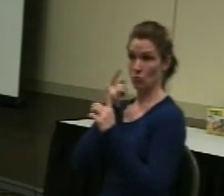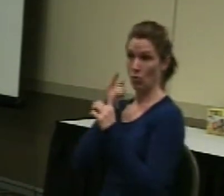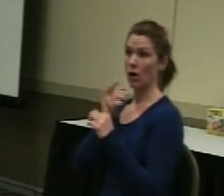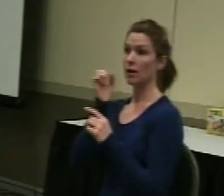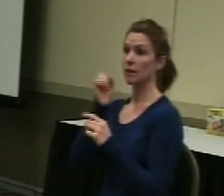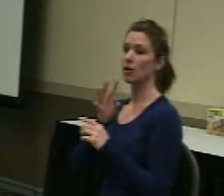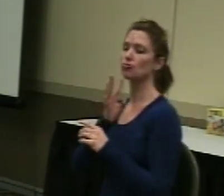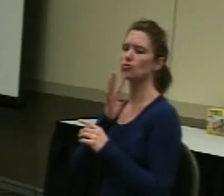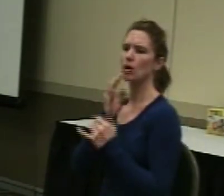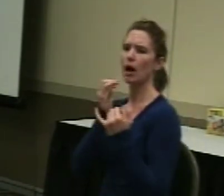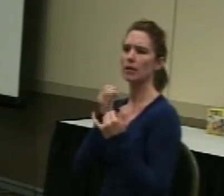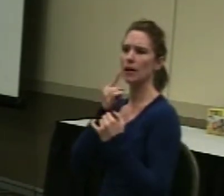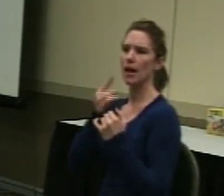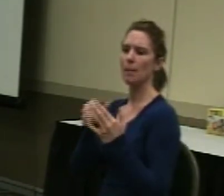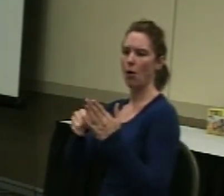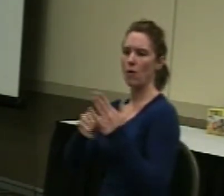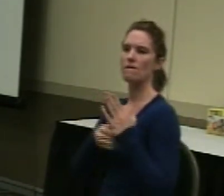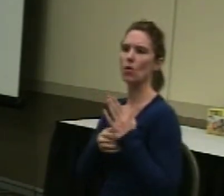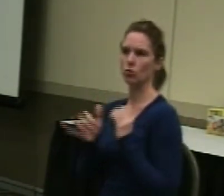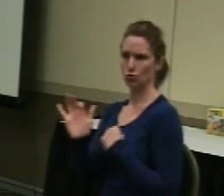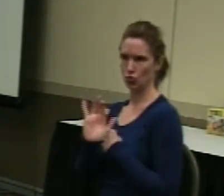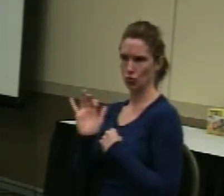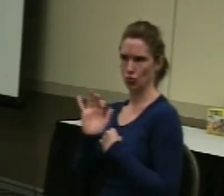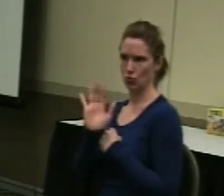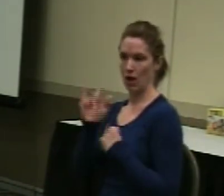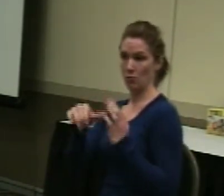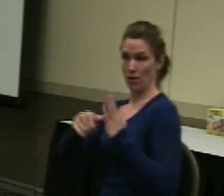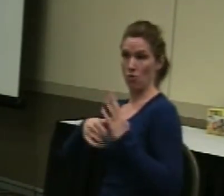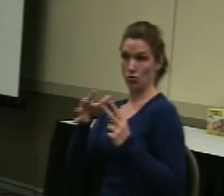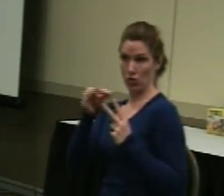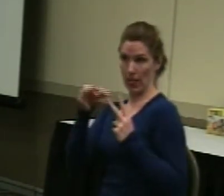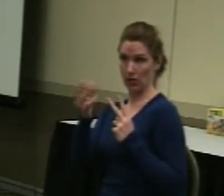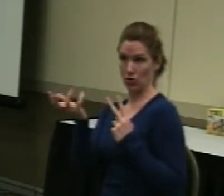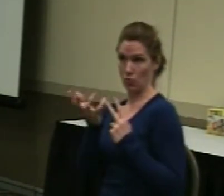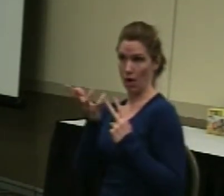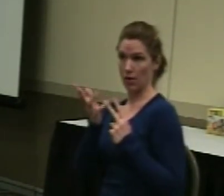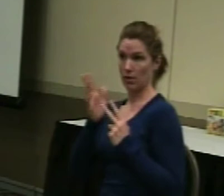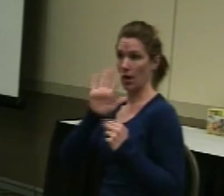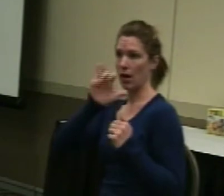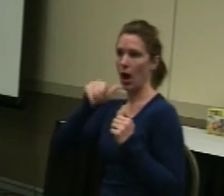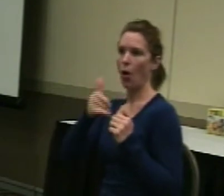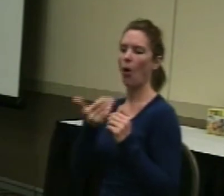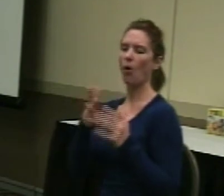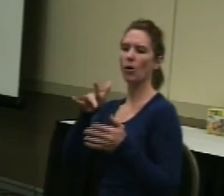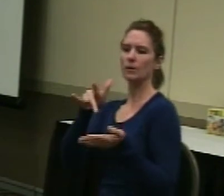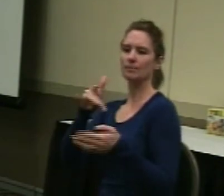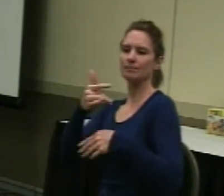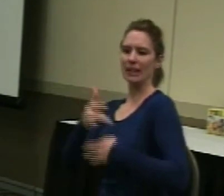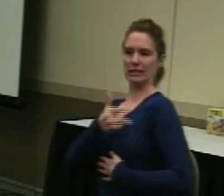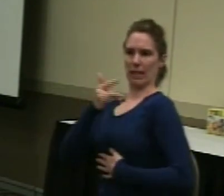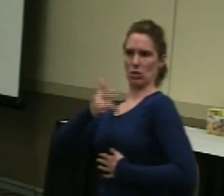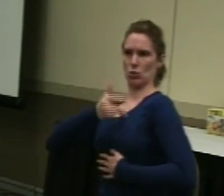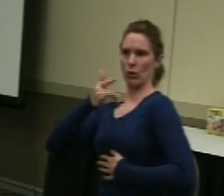too about reinforcers and reinforcer selection and the whole sensory needs. She's